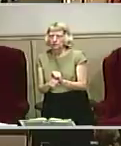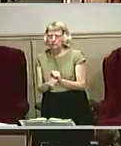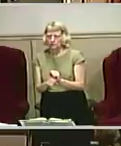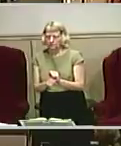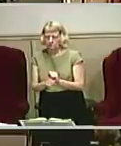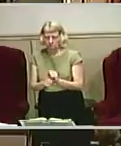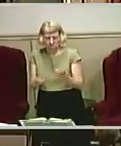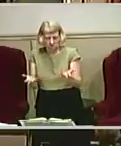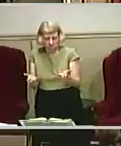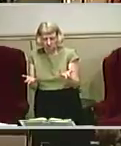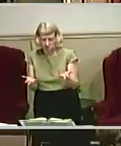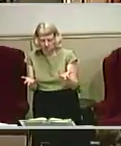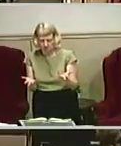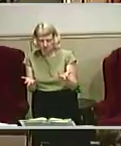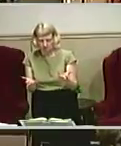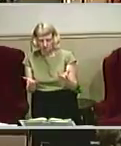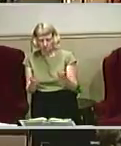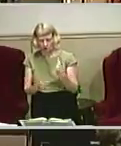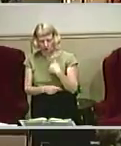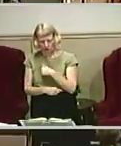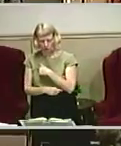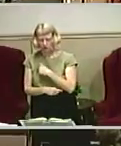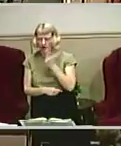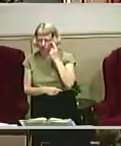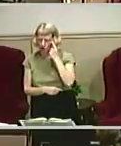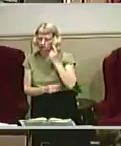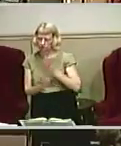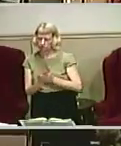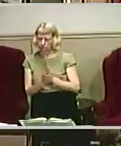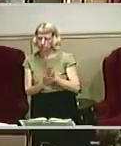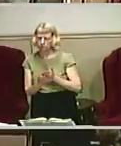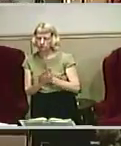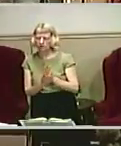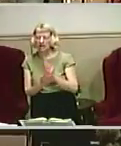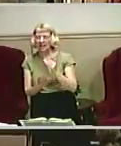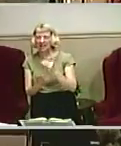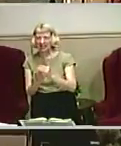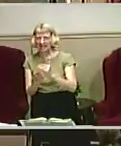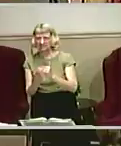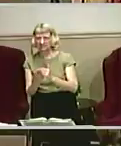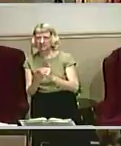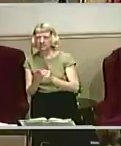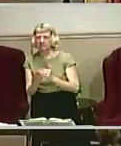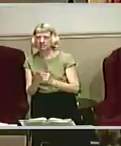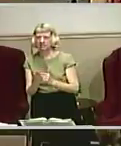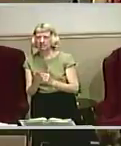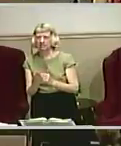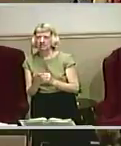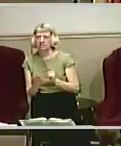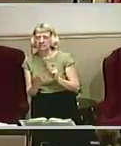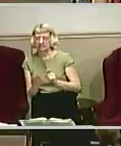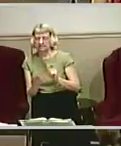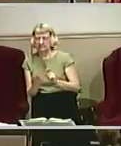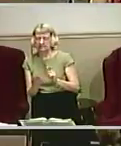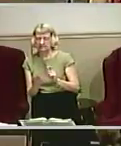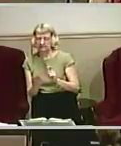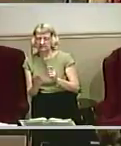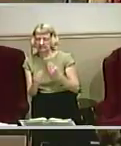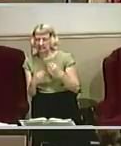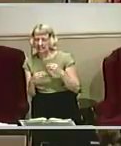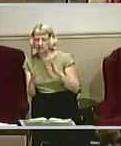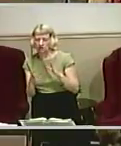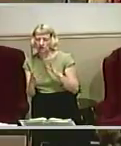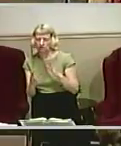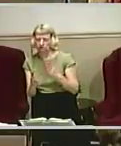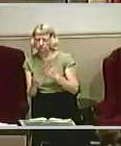And somehow, we thought, okay, we made up a list. What do we need to give up? What is it we need to give